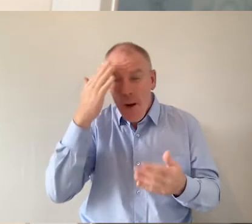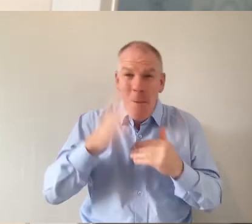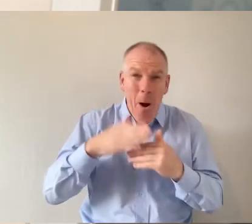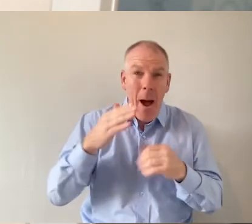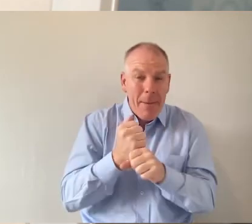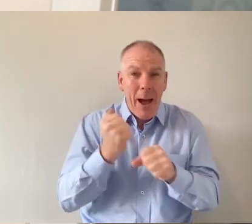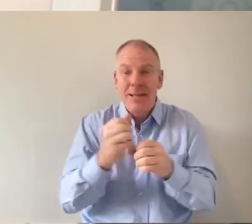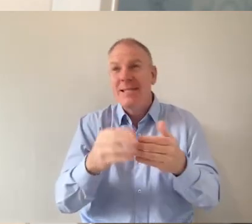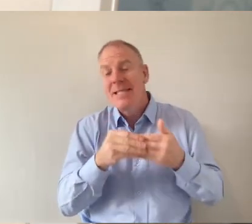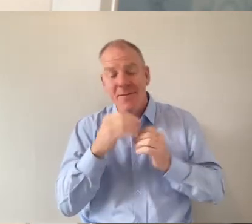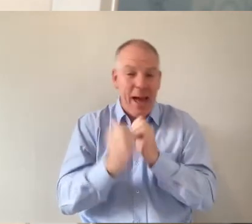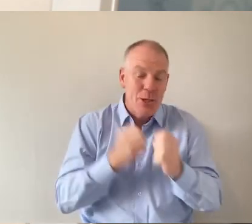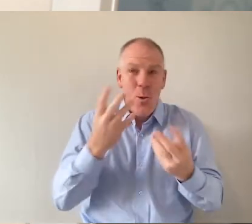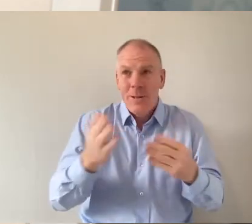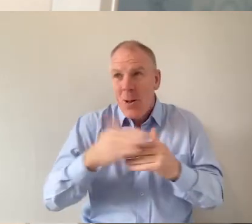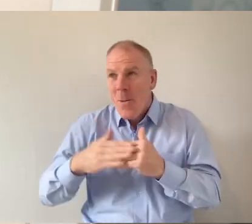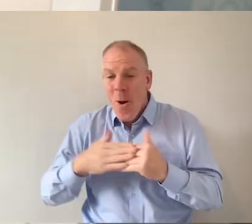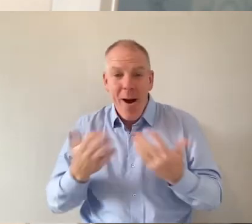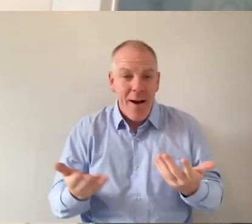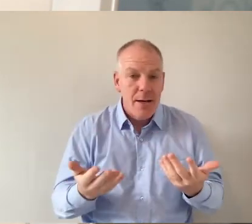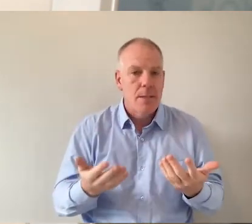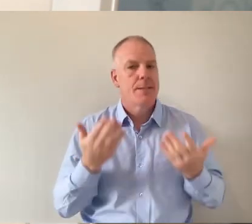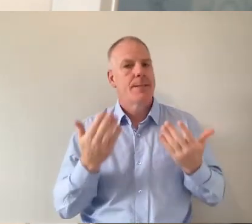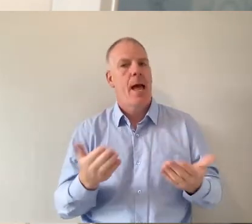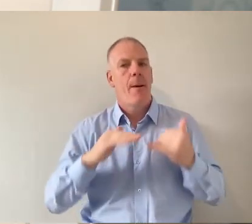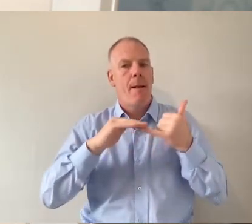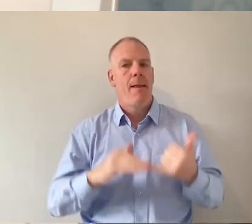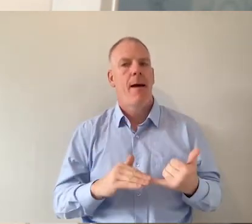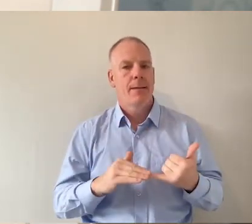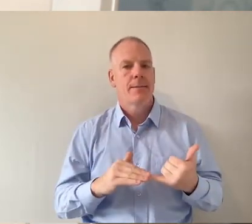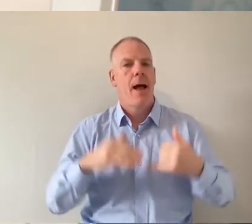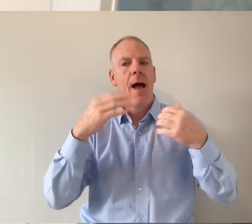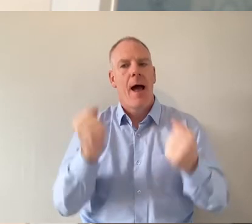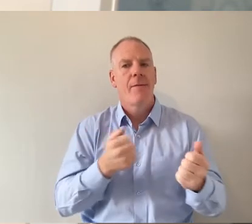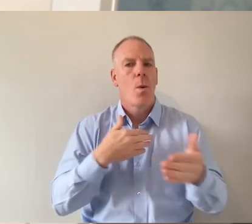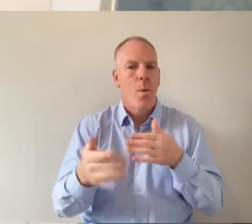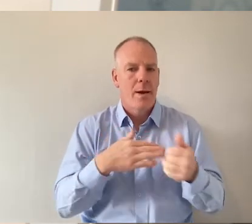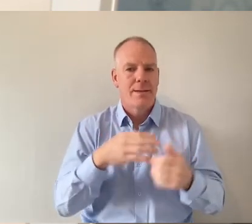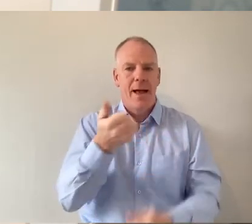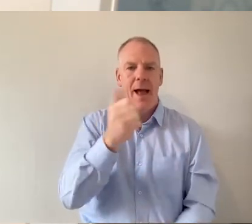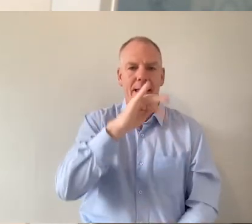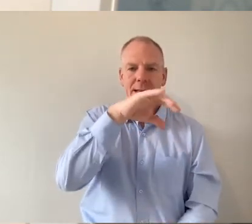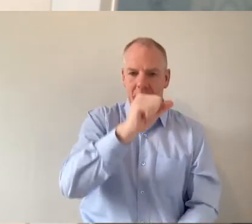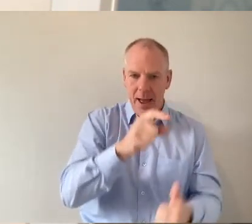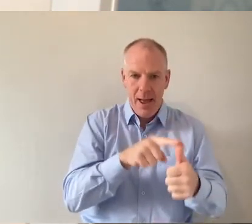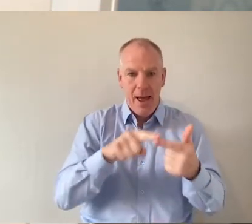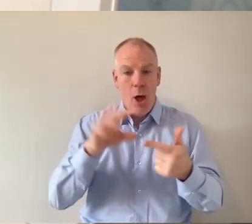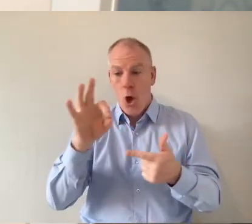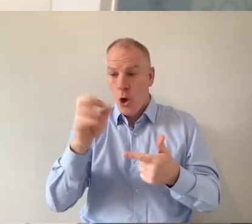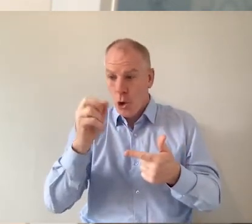more about saving energy. Now, finally, we have Elena and we